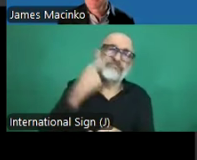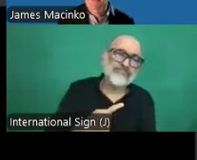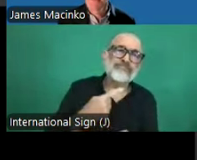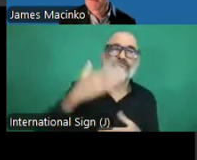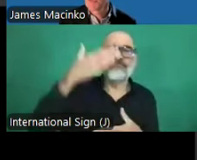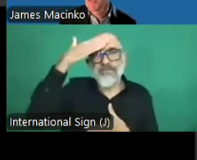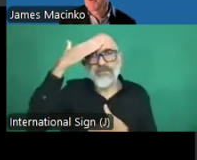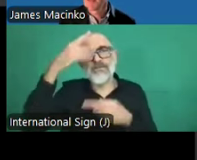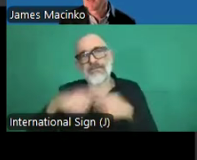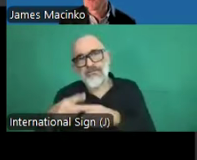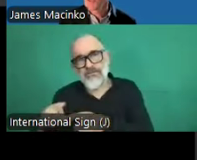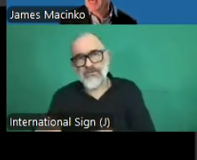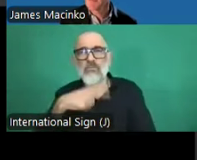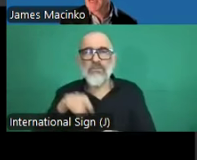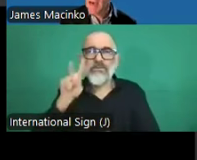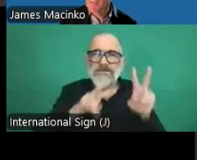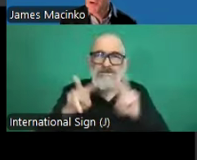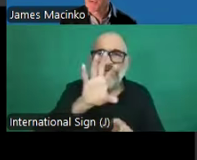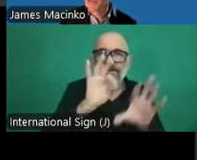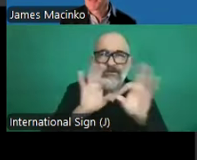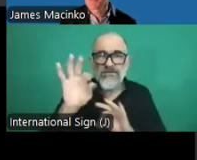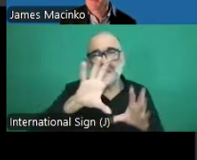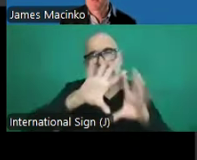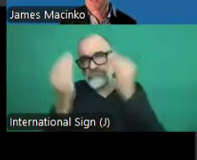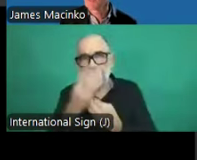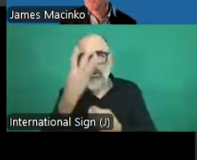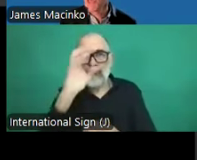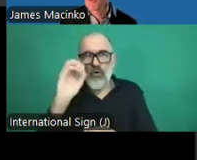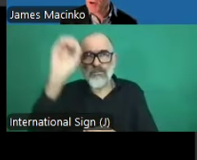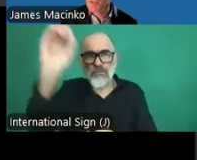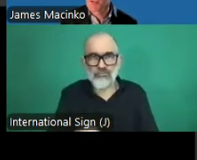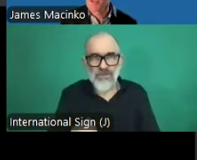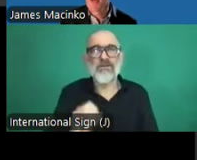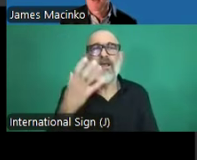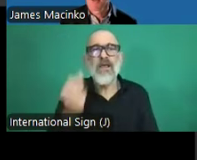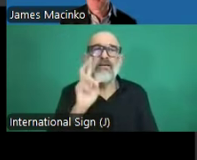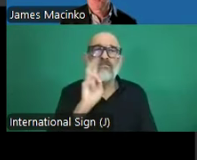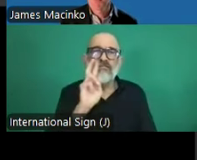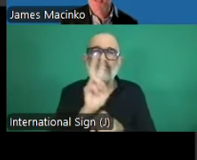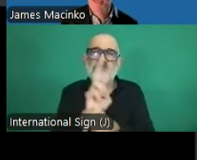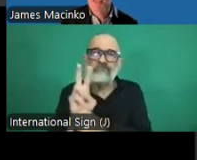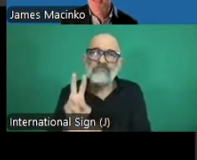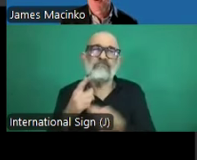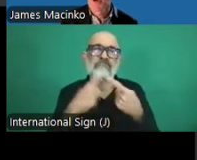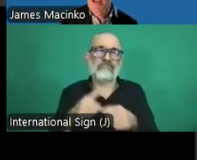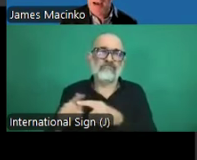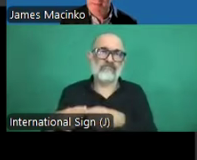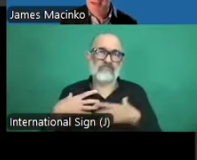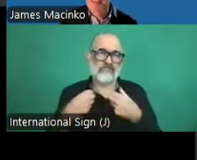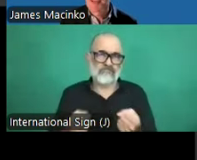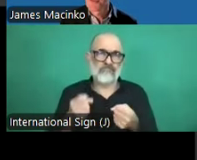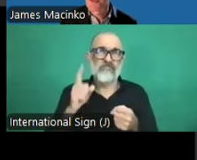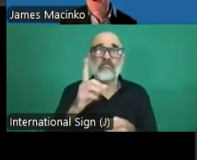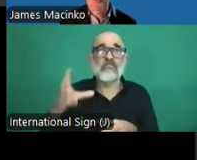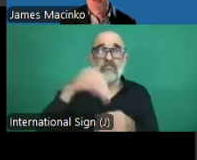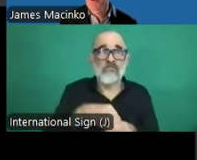everyone in this period was able to have their healthcare needs met, which is pretty remarkable. 3% were not